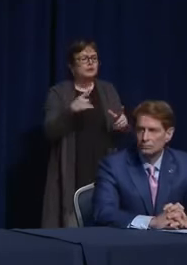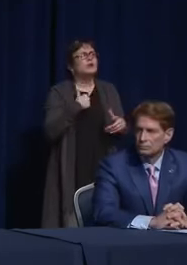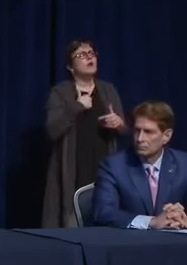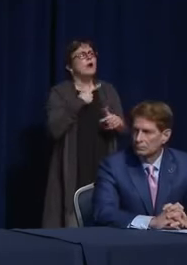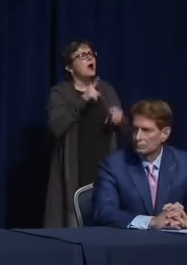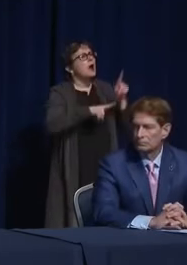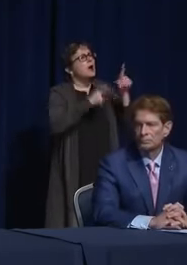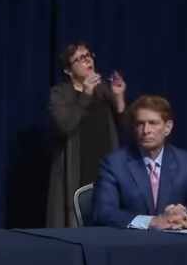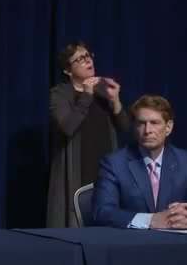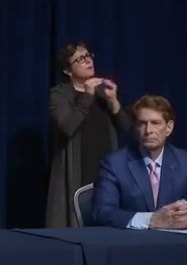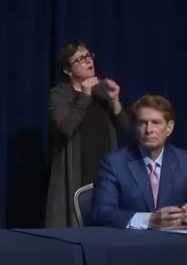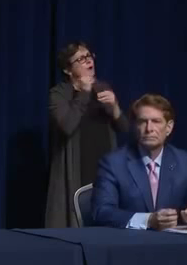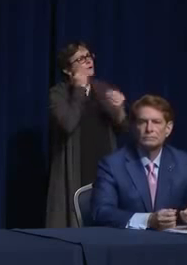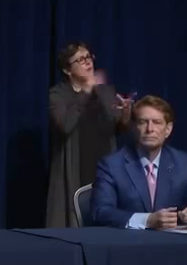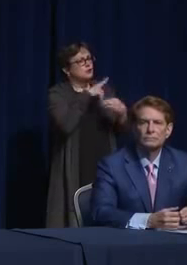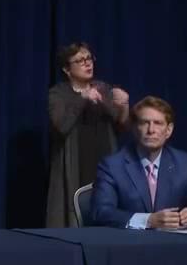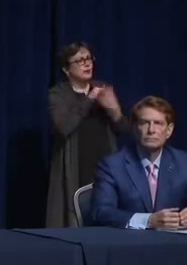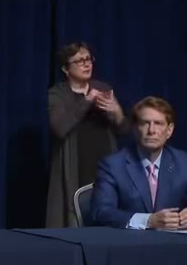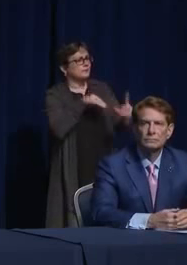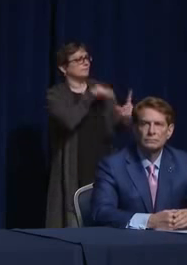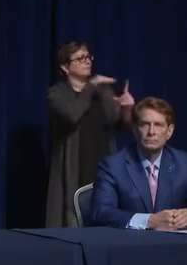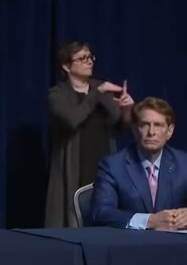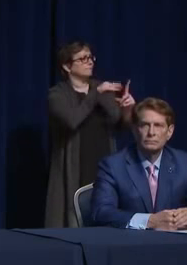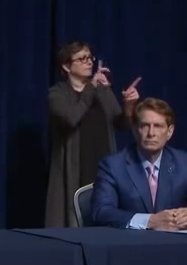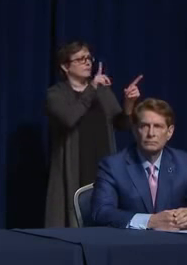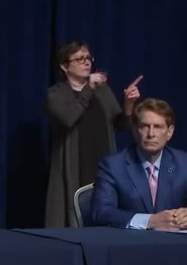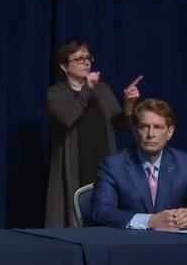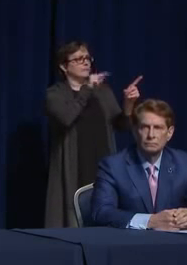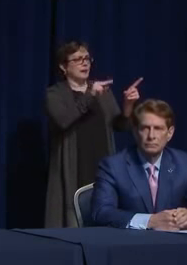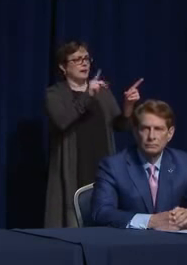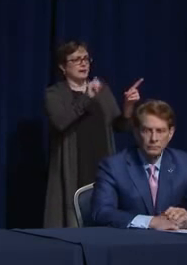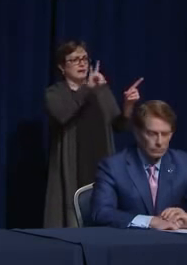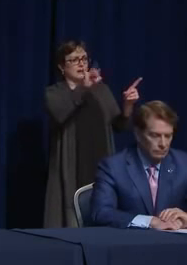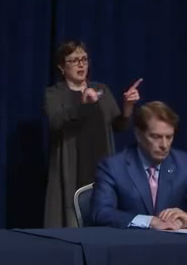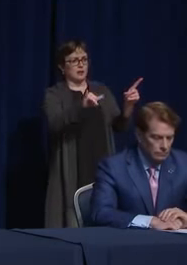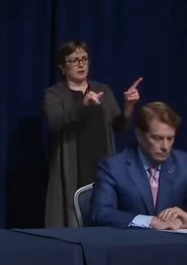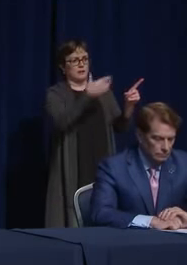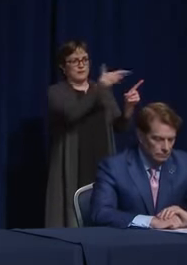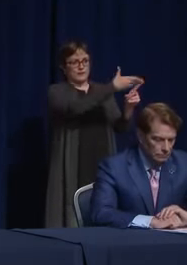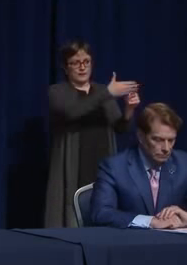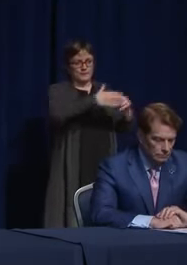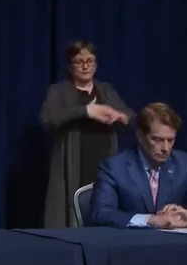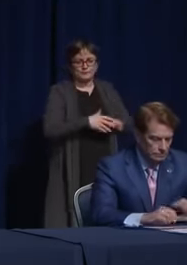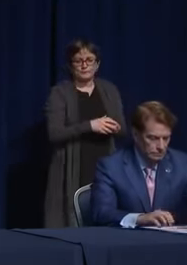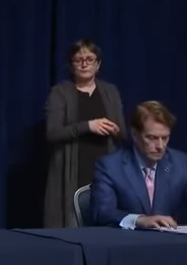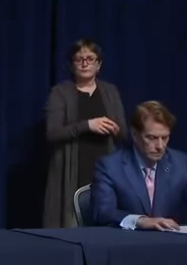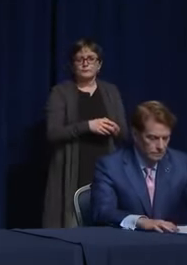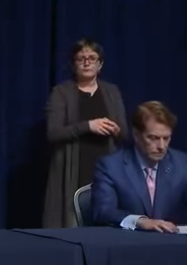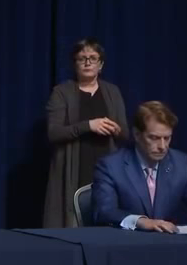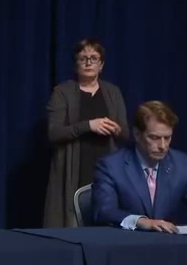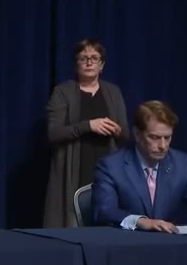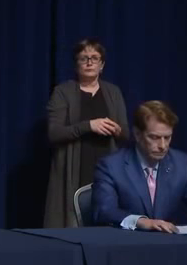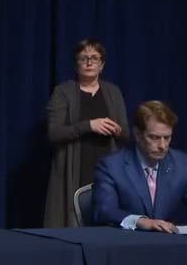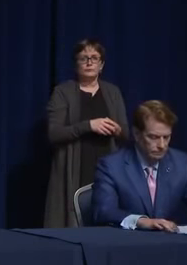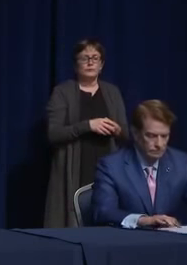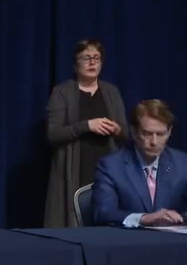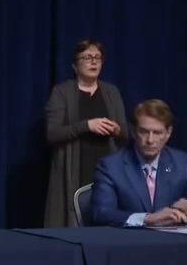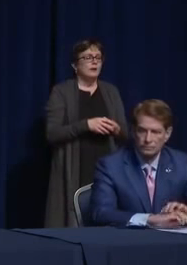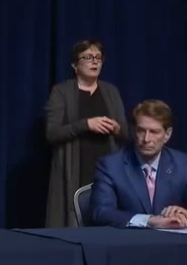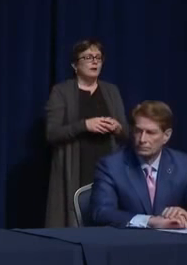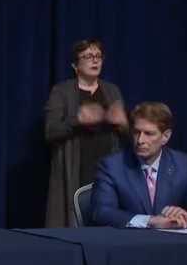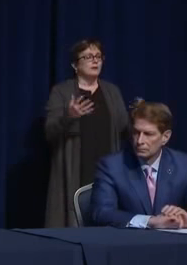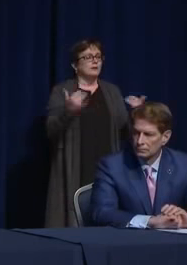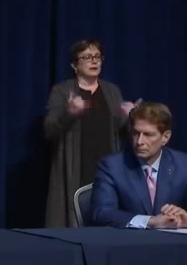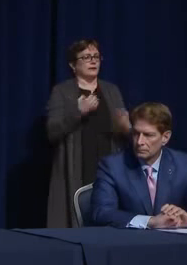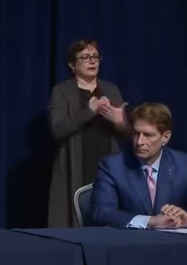we hope to be able to stand up a state business assistance program shortly. The Economic Development Authority is able to help